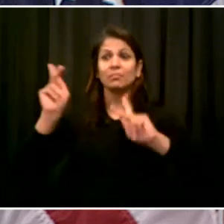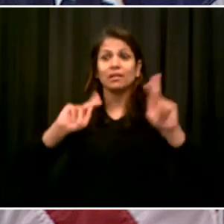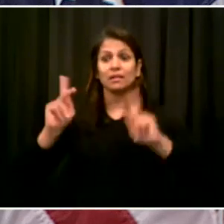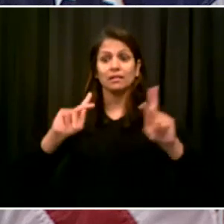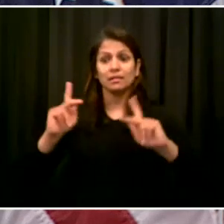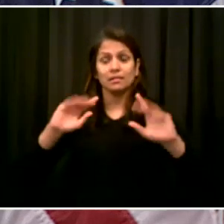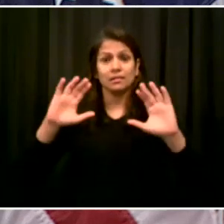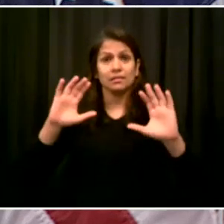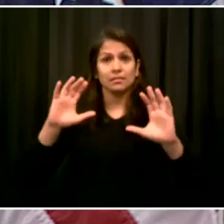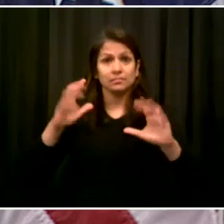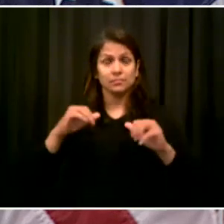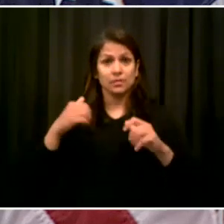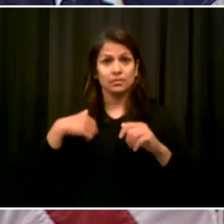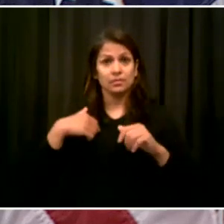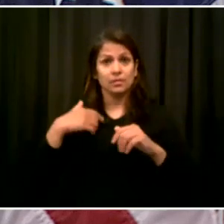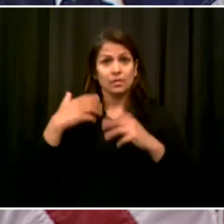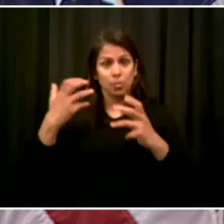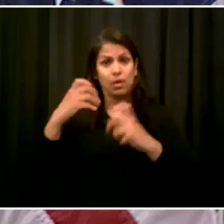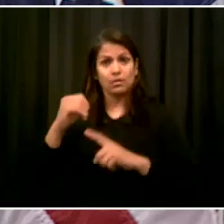number two,